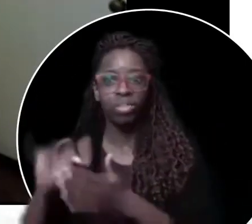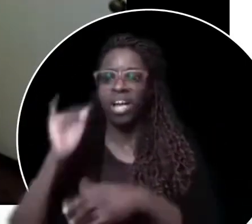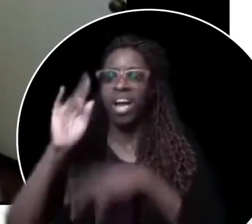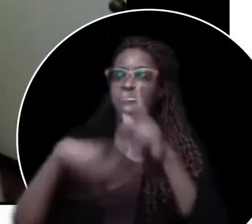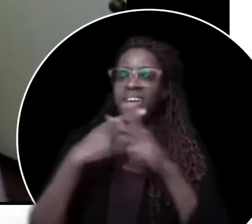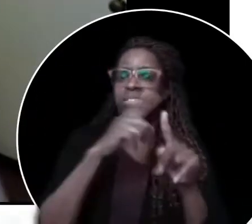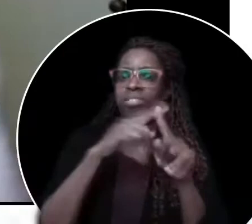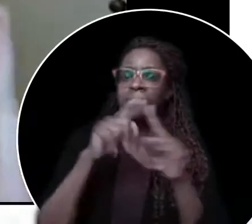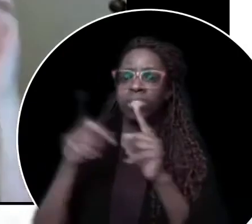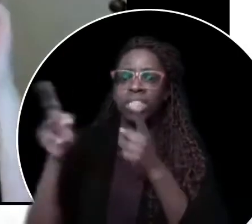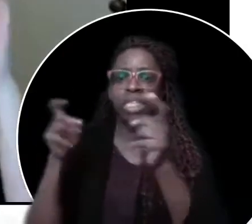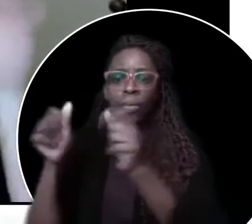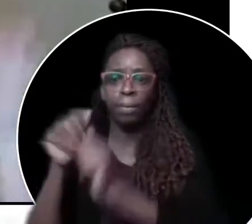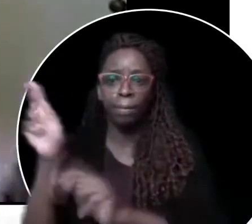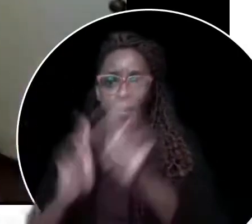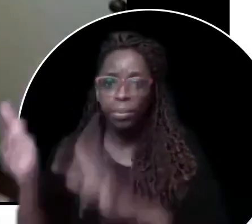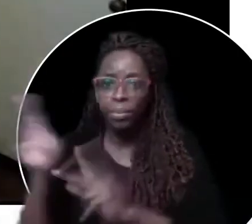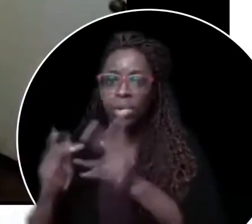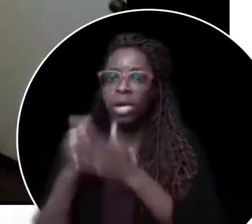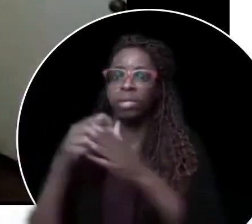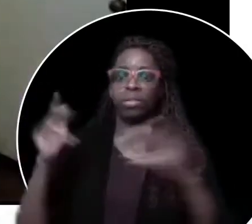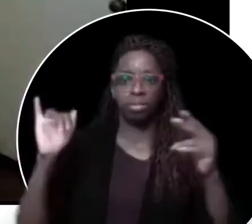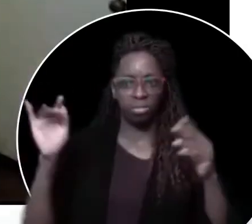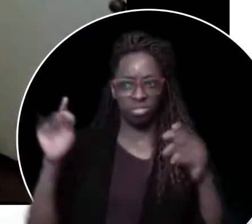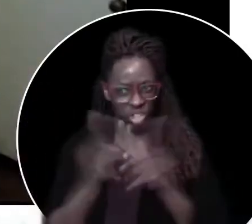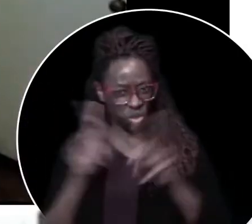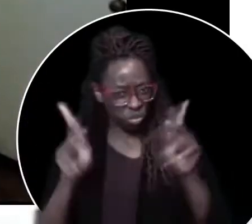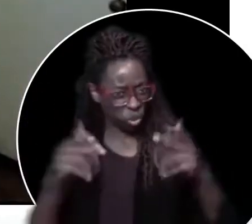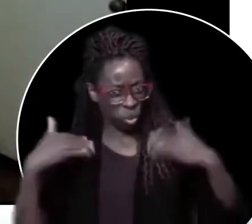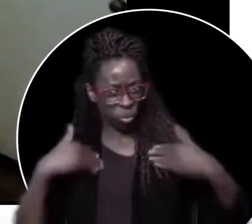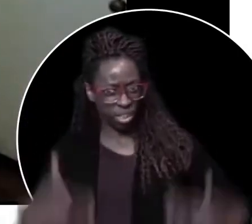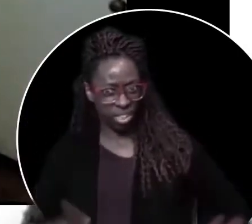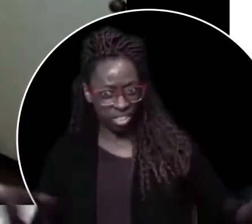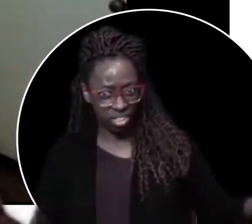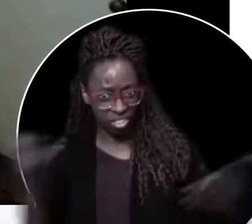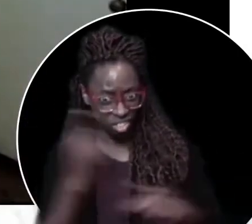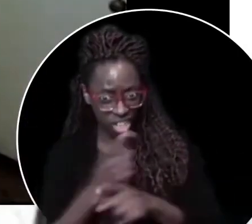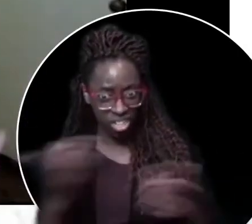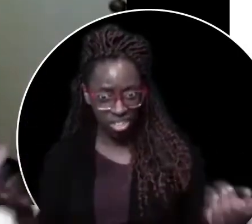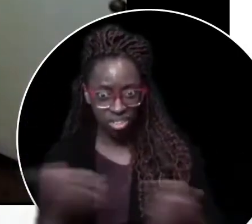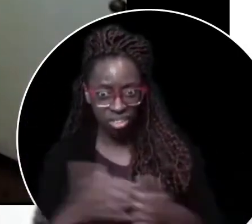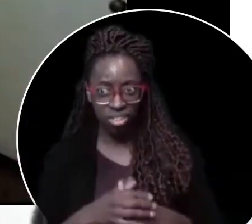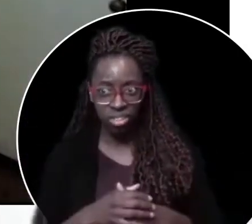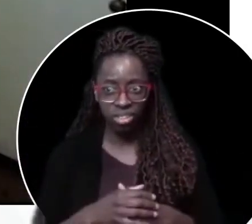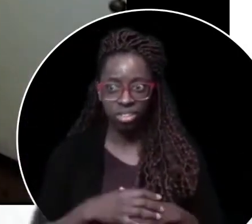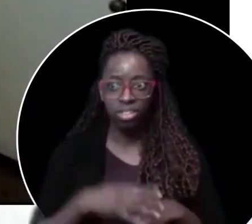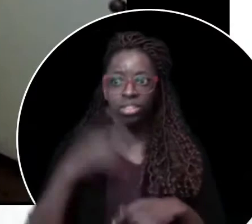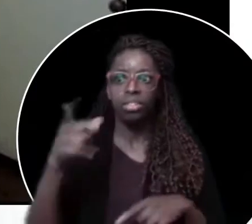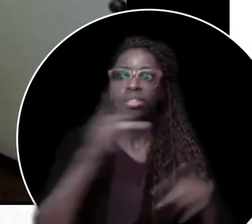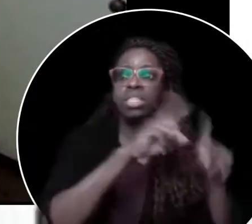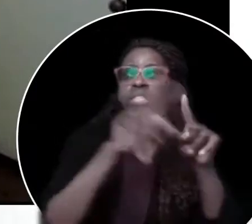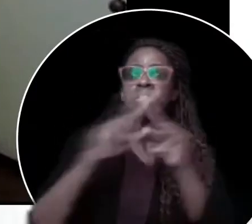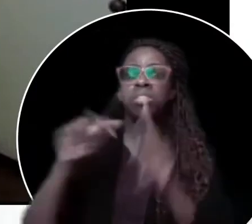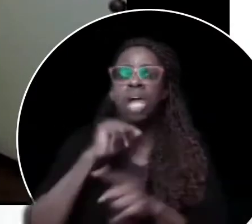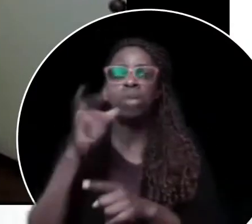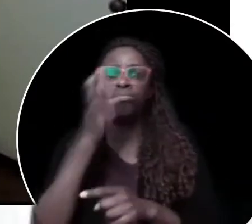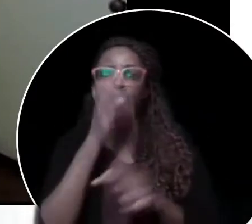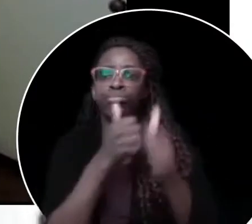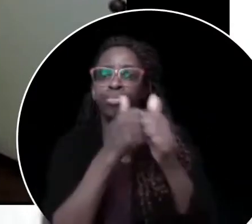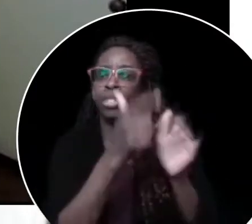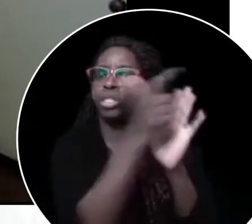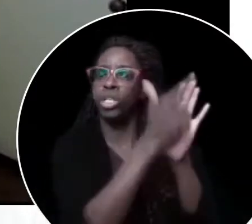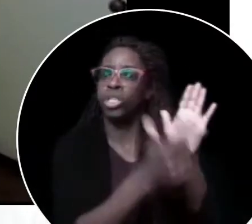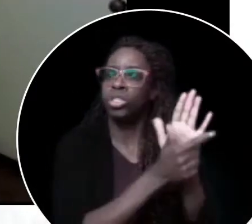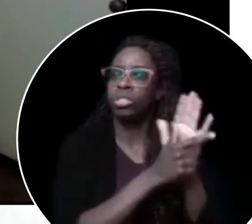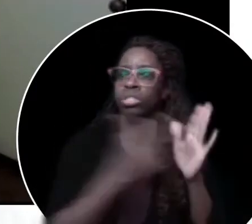very different from the traditional attorney-client relationship. Anyway, so I I could go on, but I won't, and just say that